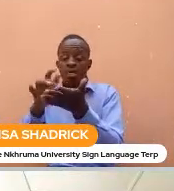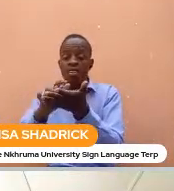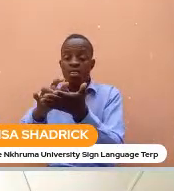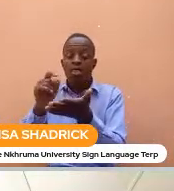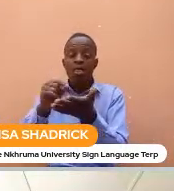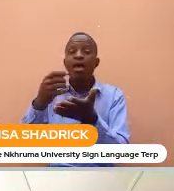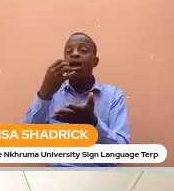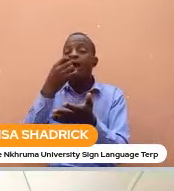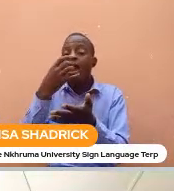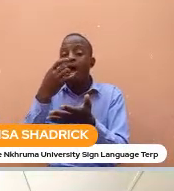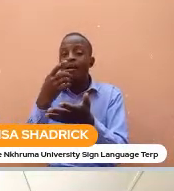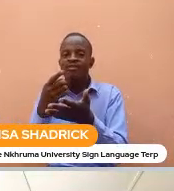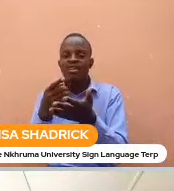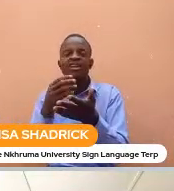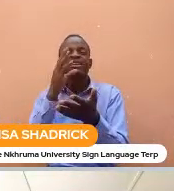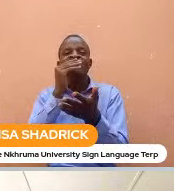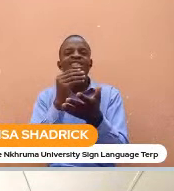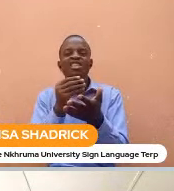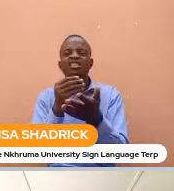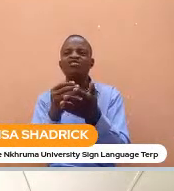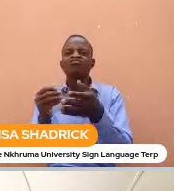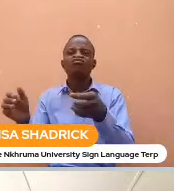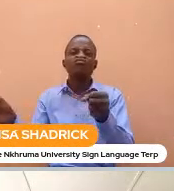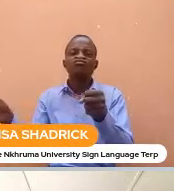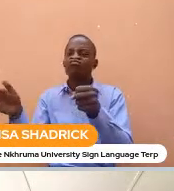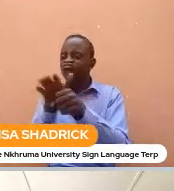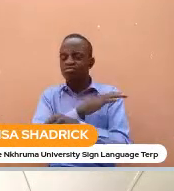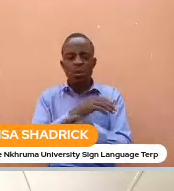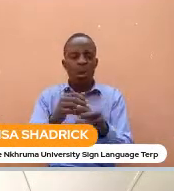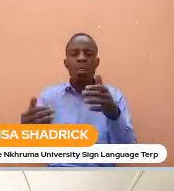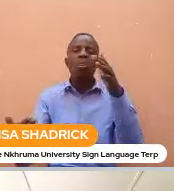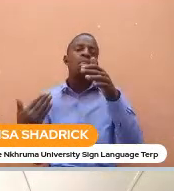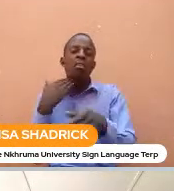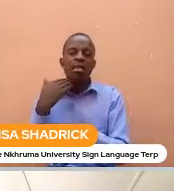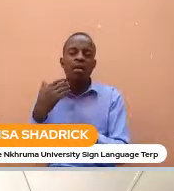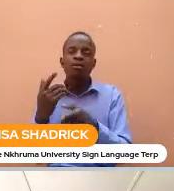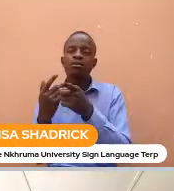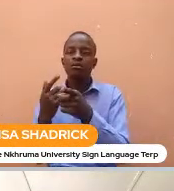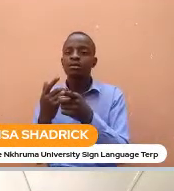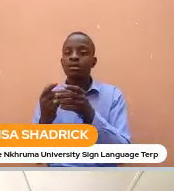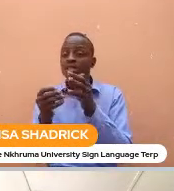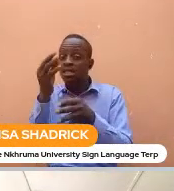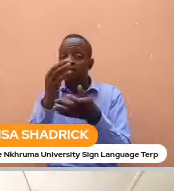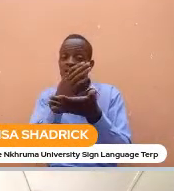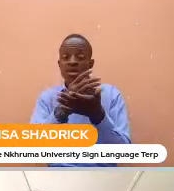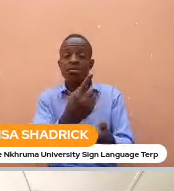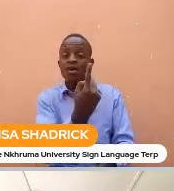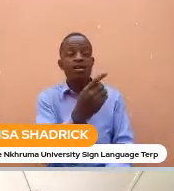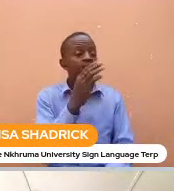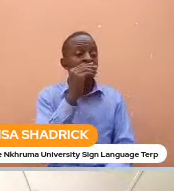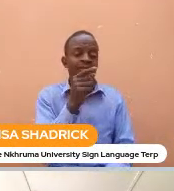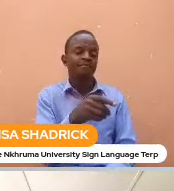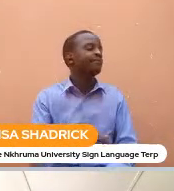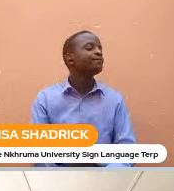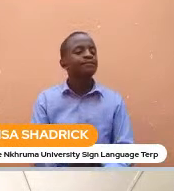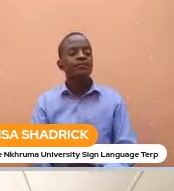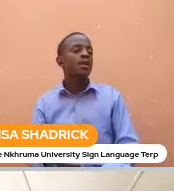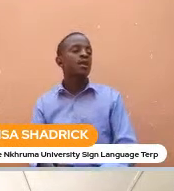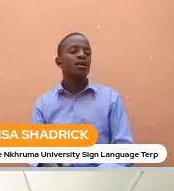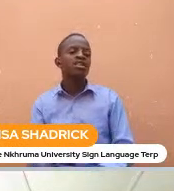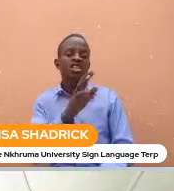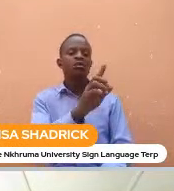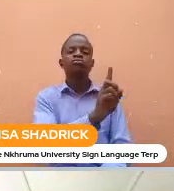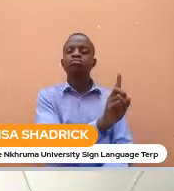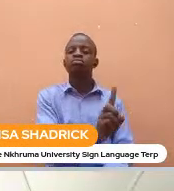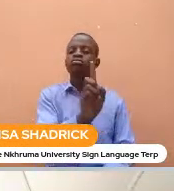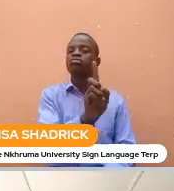cause a full infertility. So if someone tells you that if you go for contraceptives you never